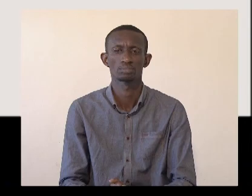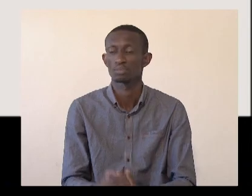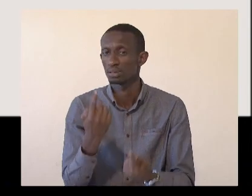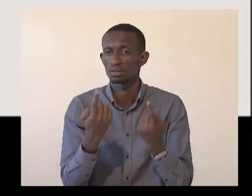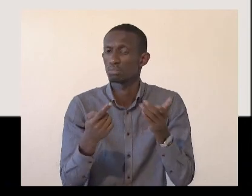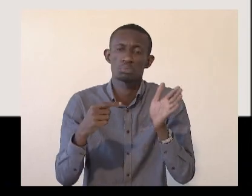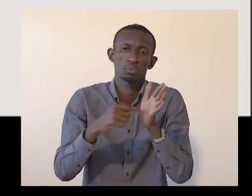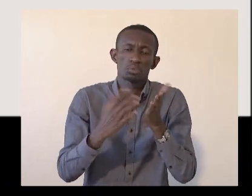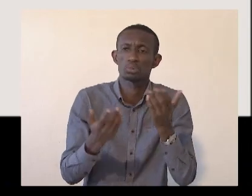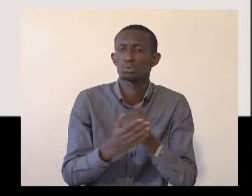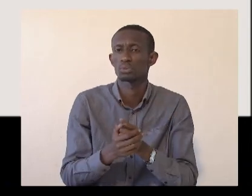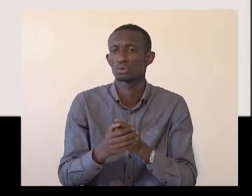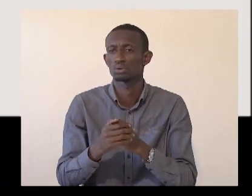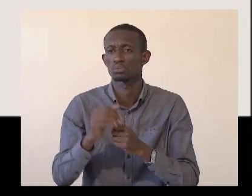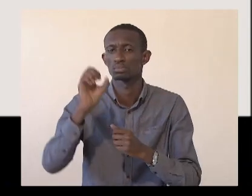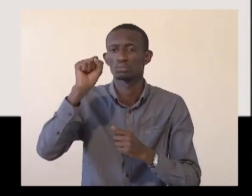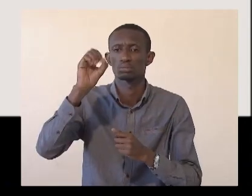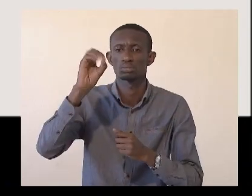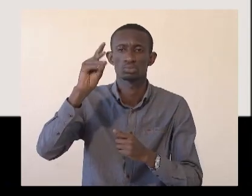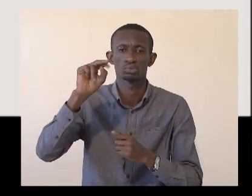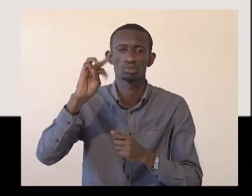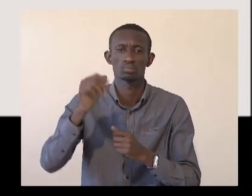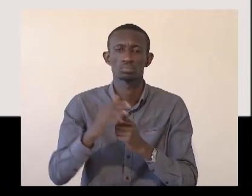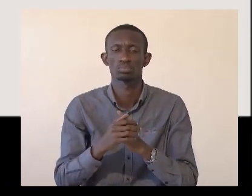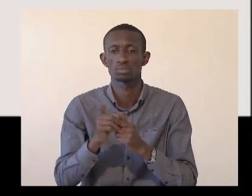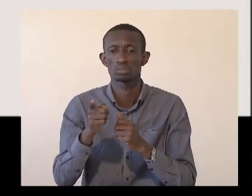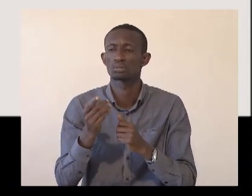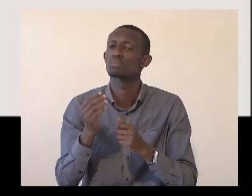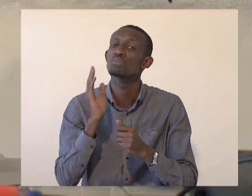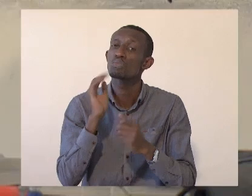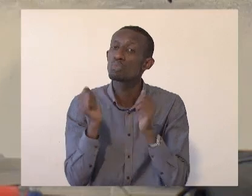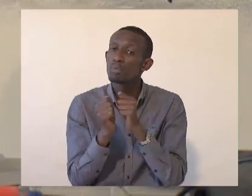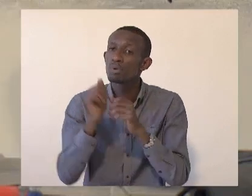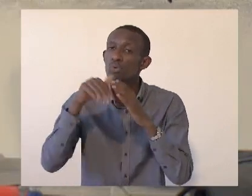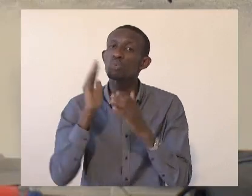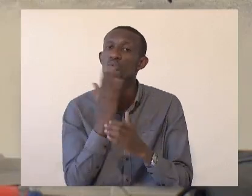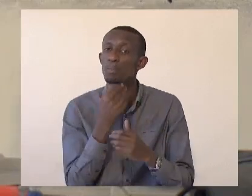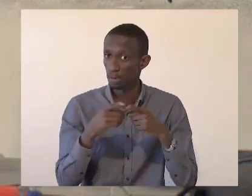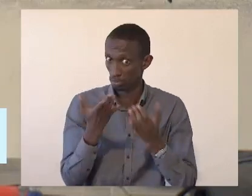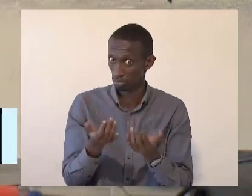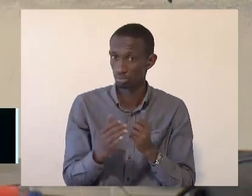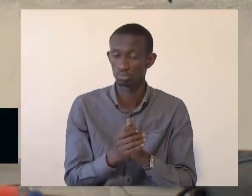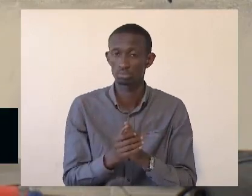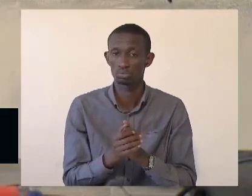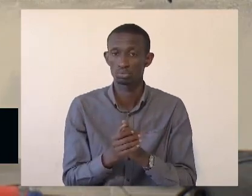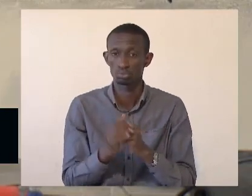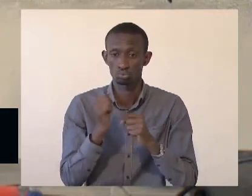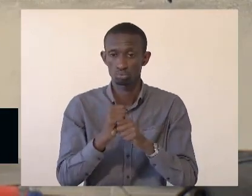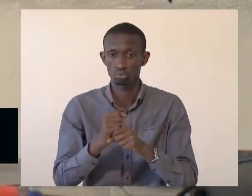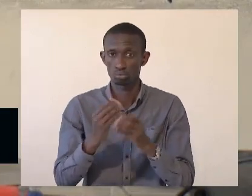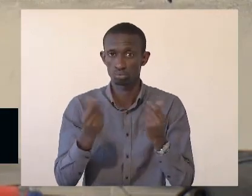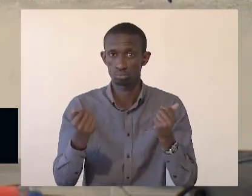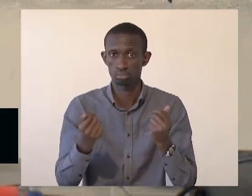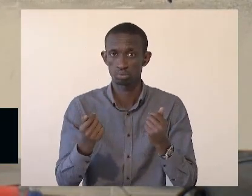like sodium carbonate, is soluble in water. But because here we are not working in aqueous solution, then we